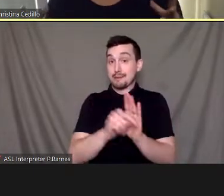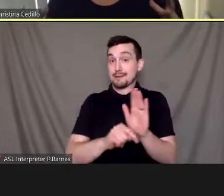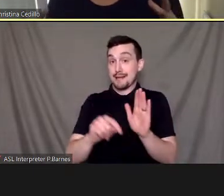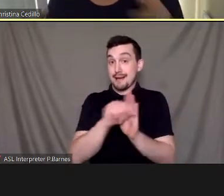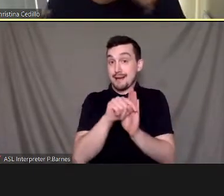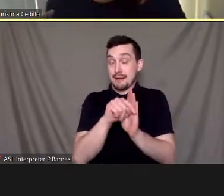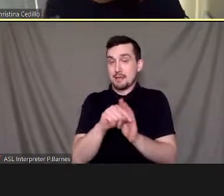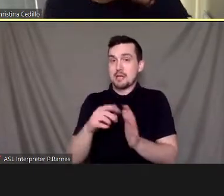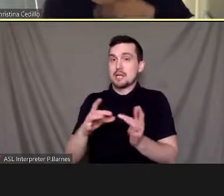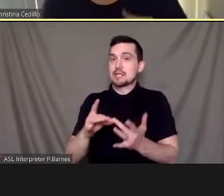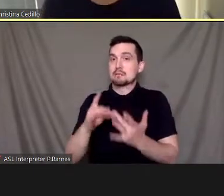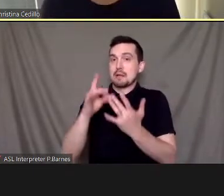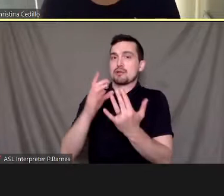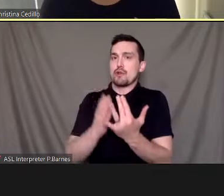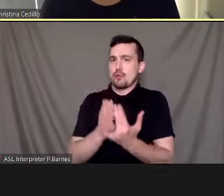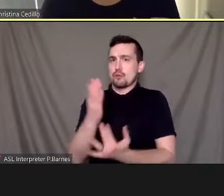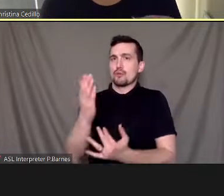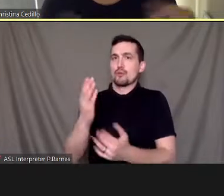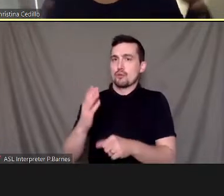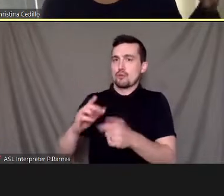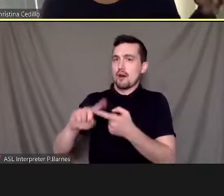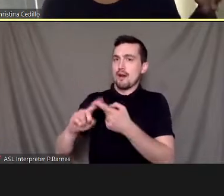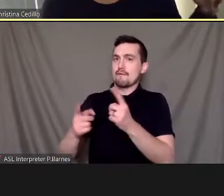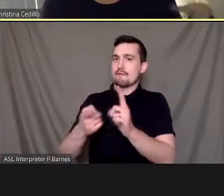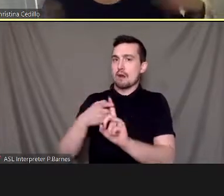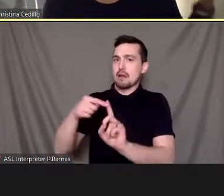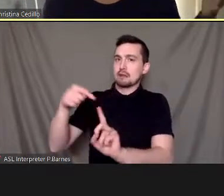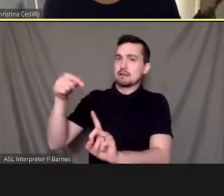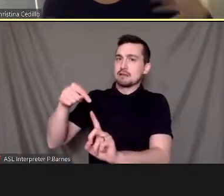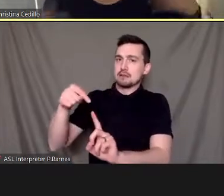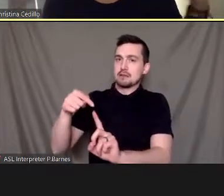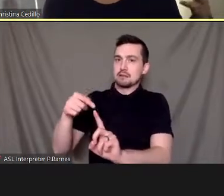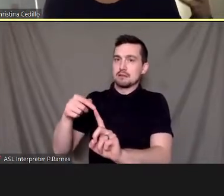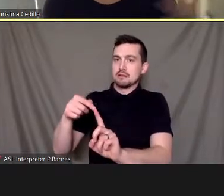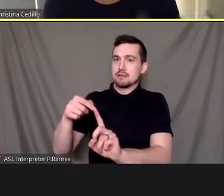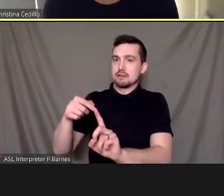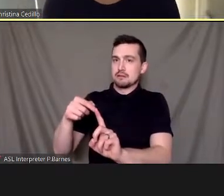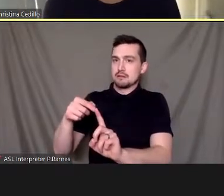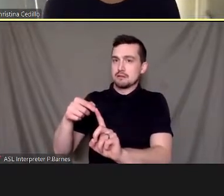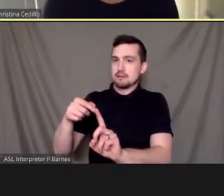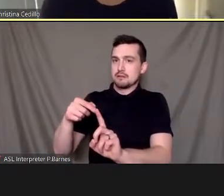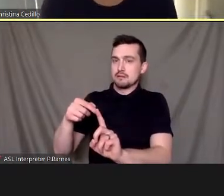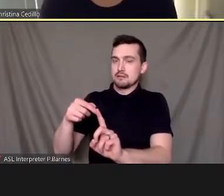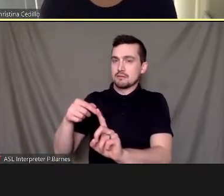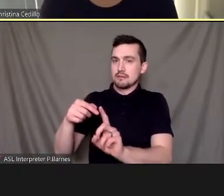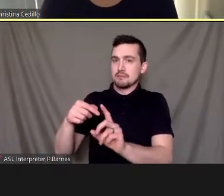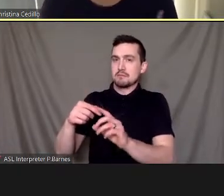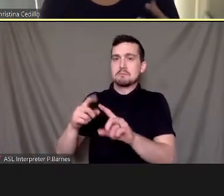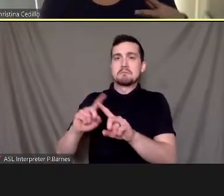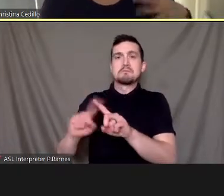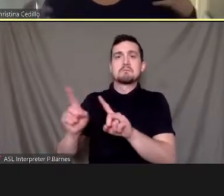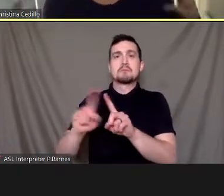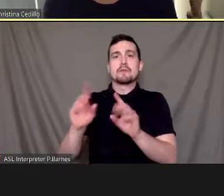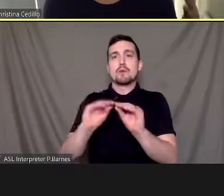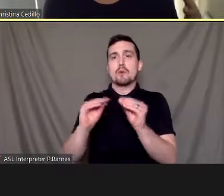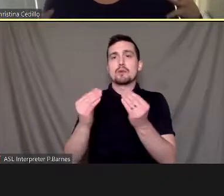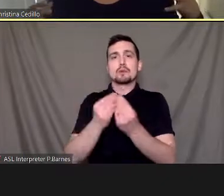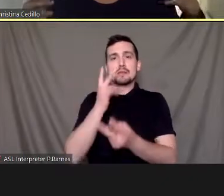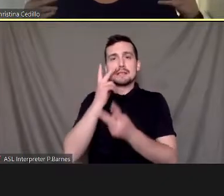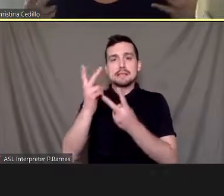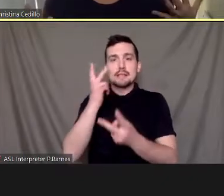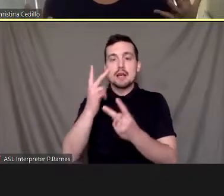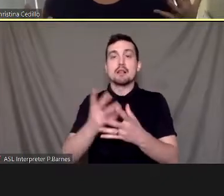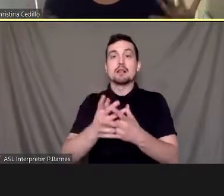friends who are in CEES and in other organizations, we're seeing a lot of work about